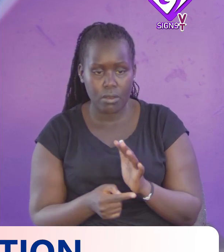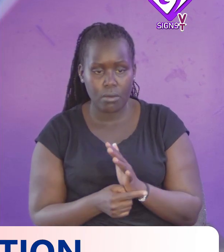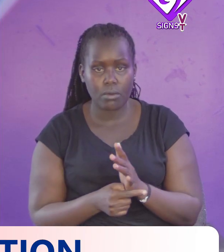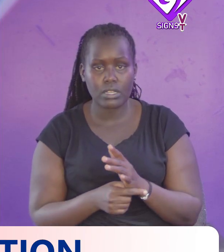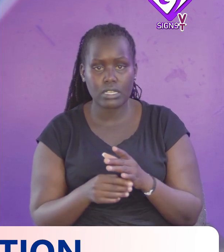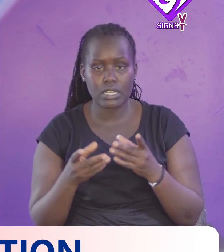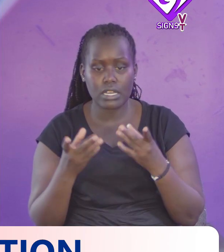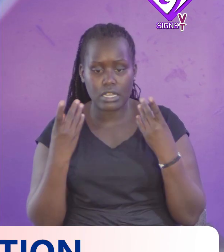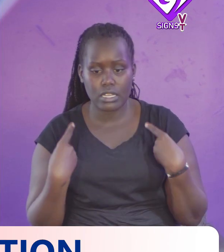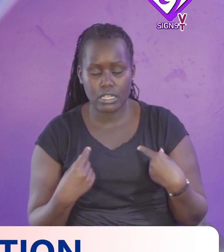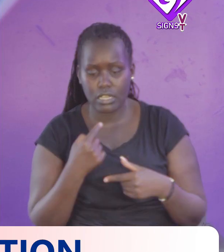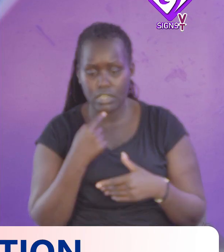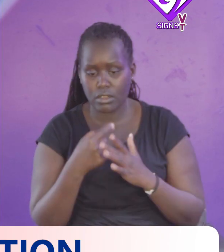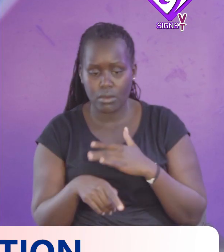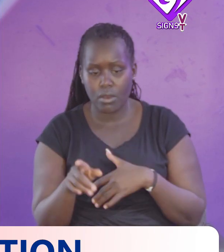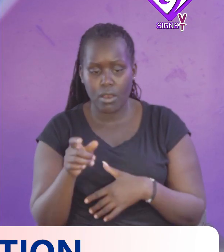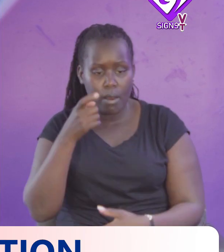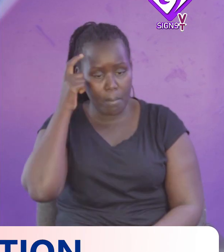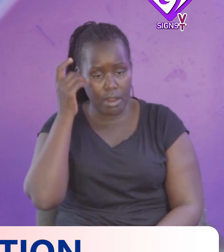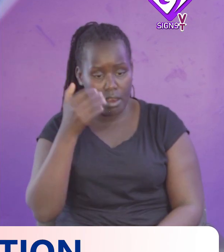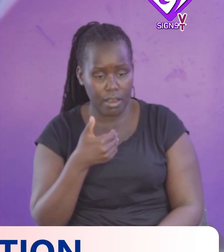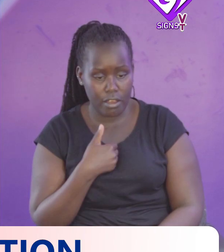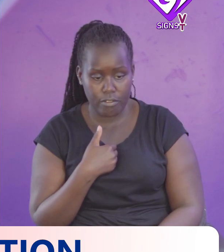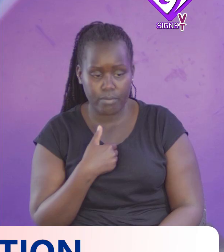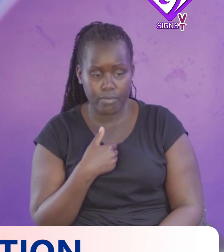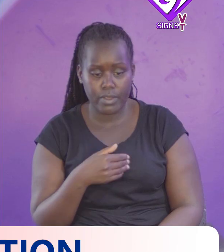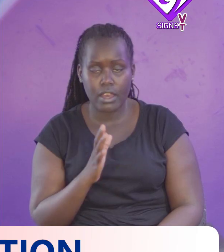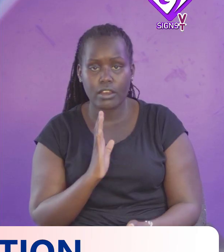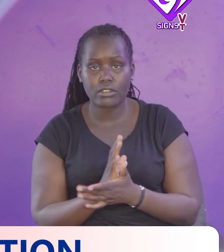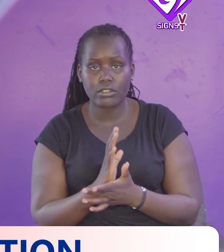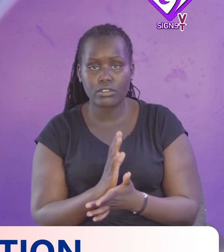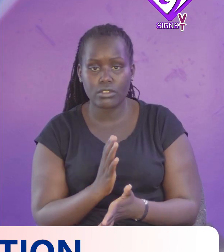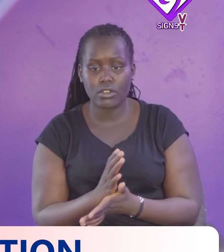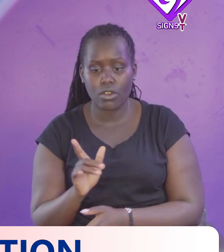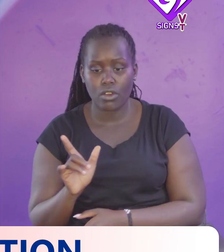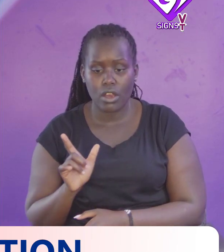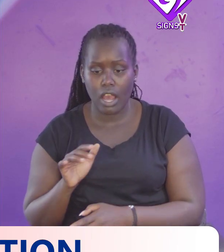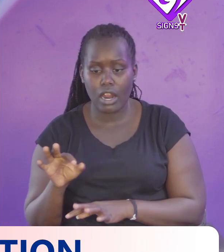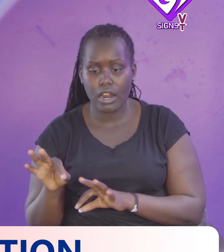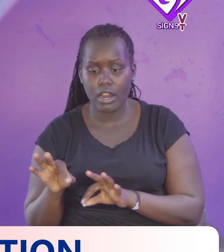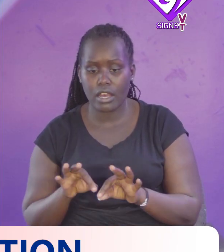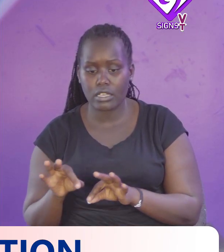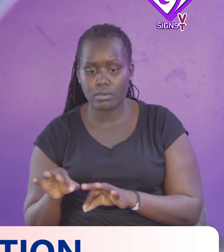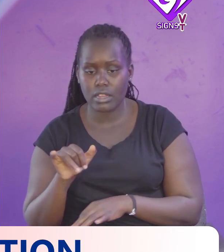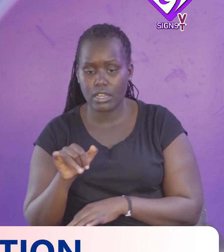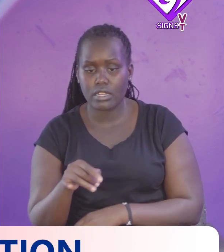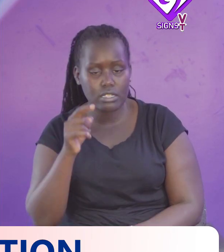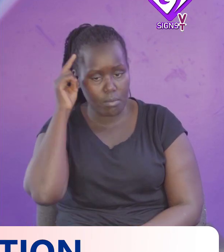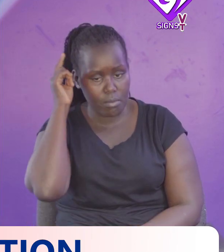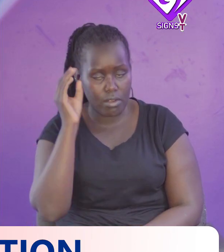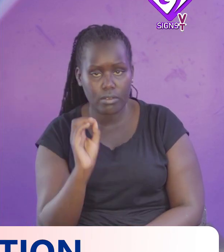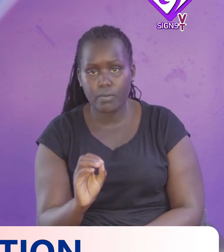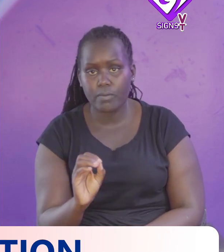He told me, I'm ever black. And sure enough, a lady explained to me that is not black.